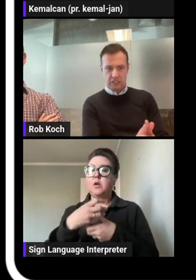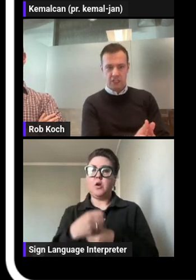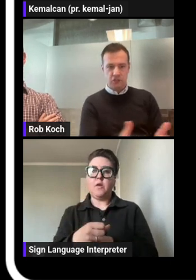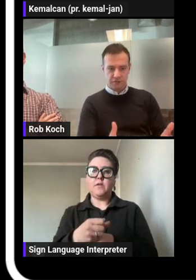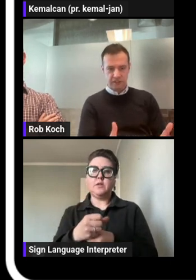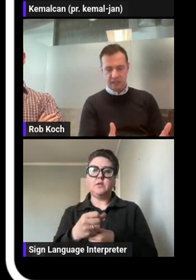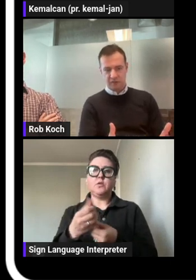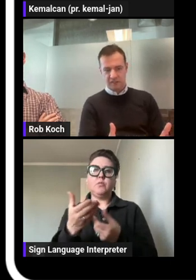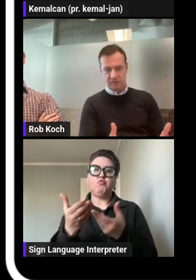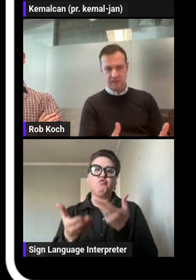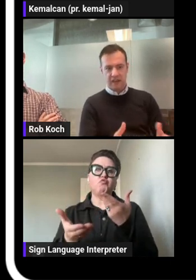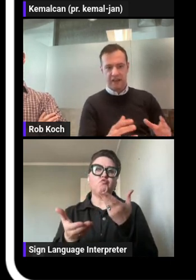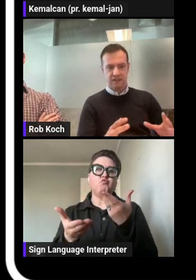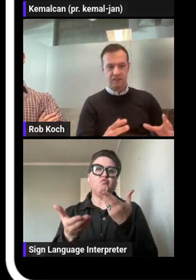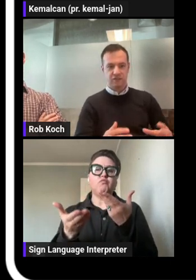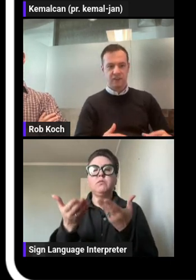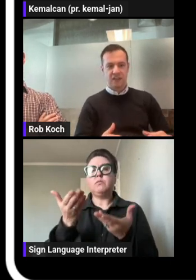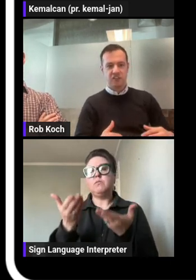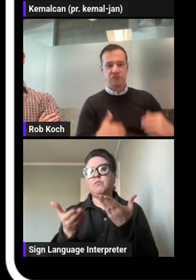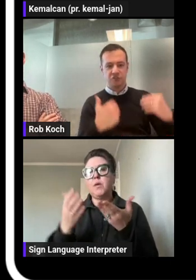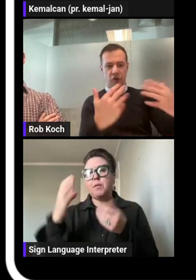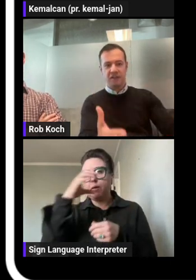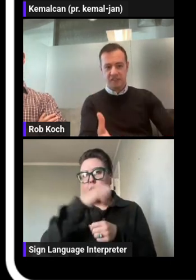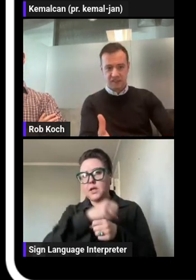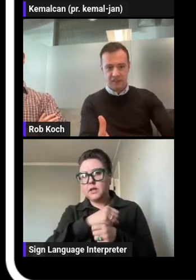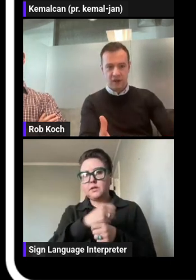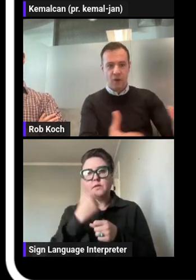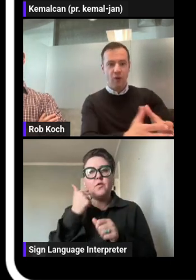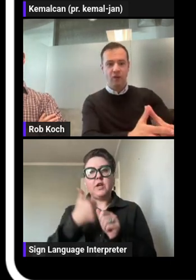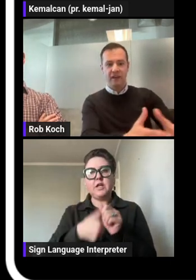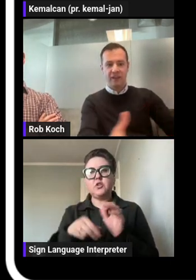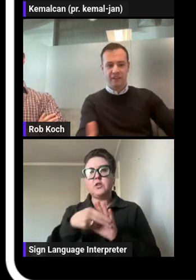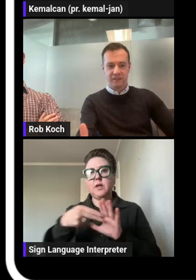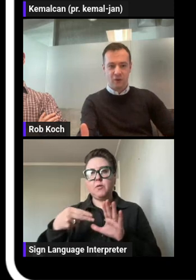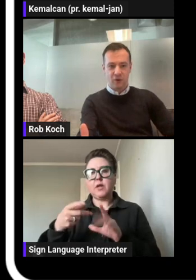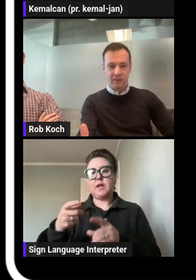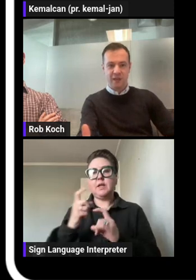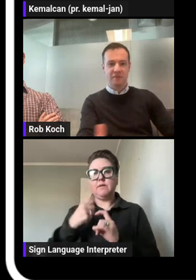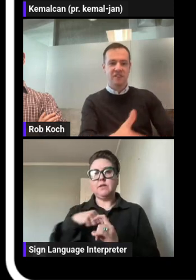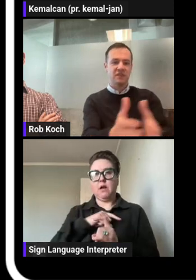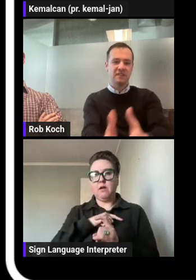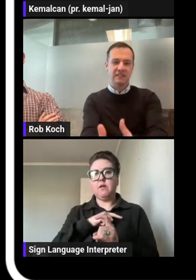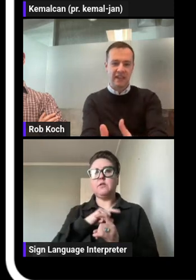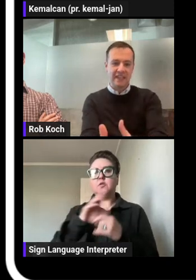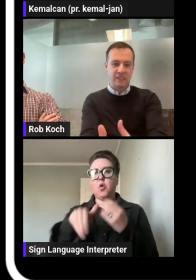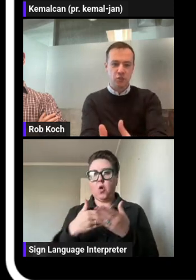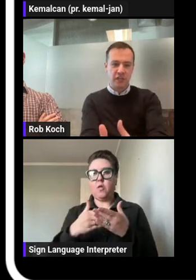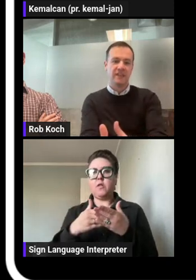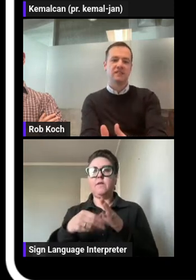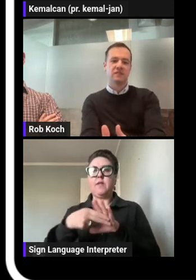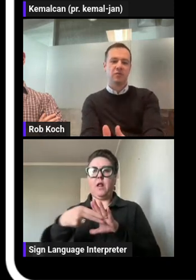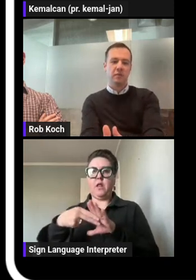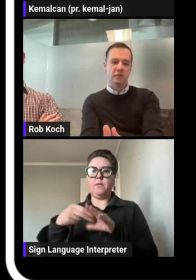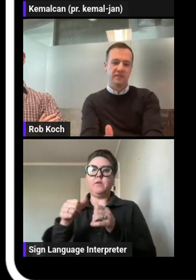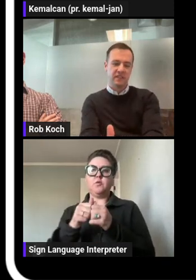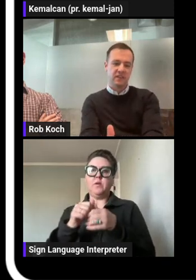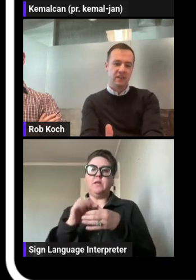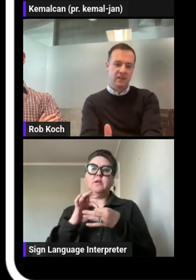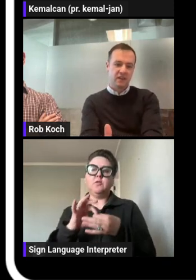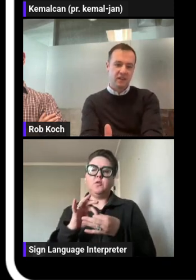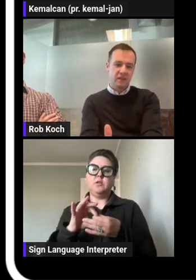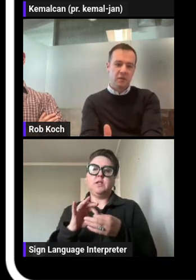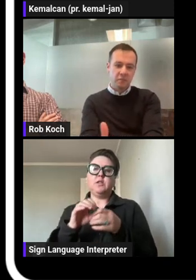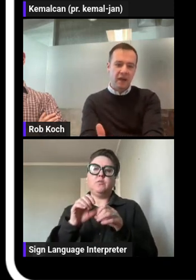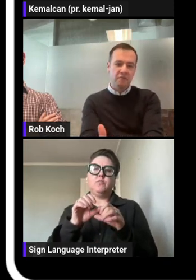probability for each of the labels, and actually return us all labels with the associated